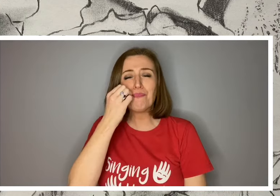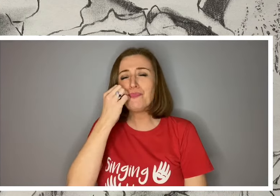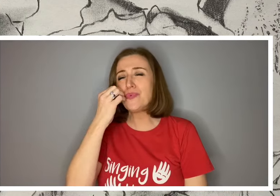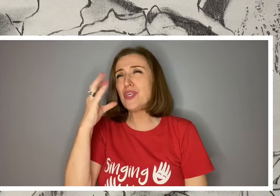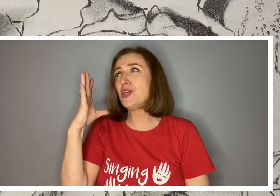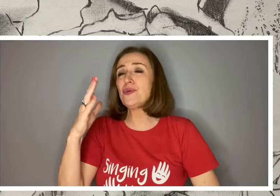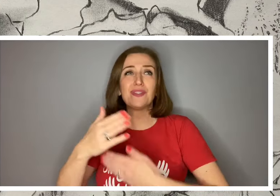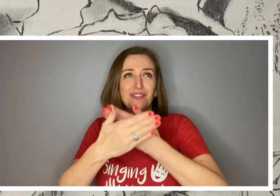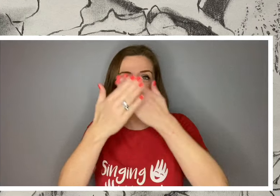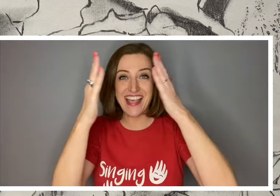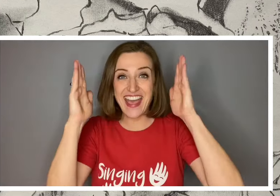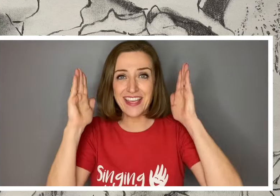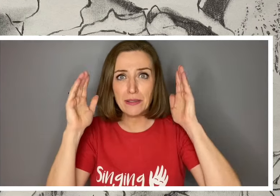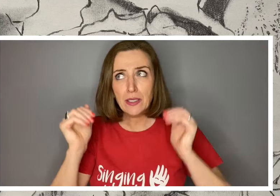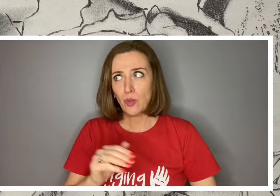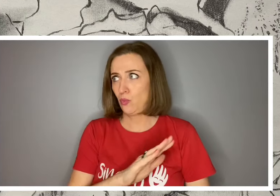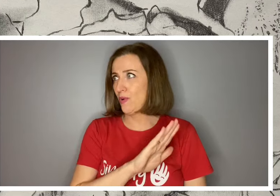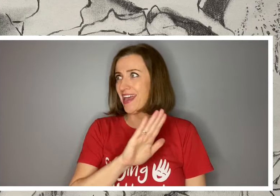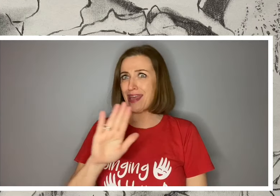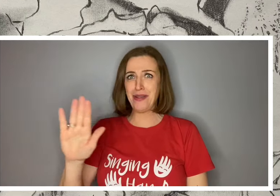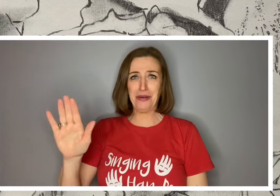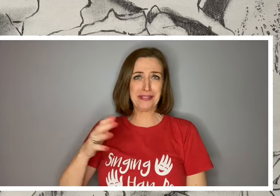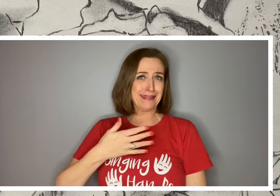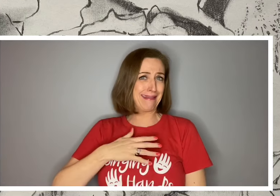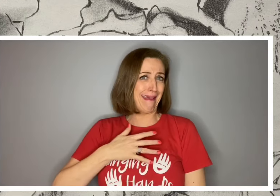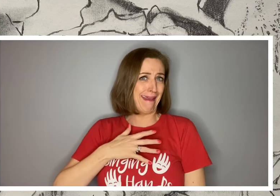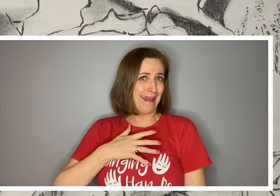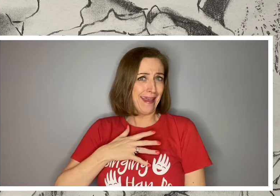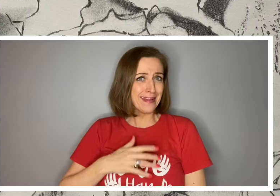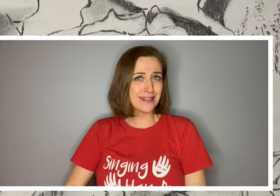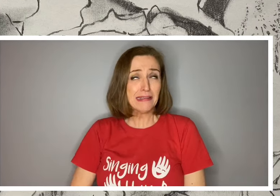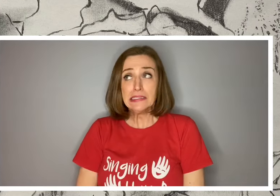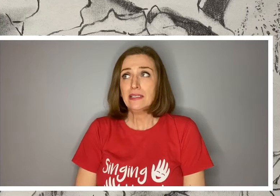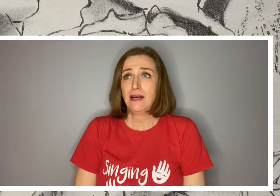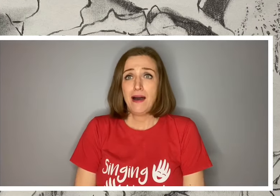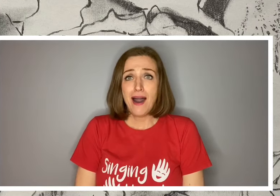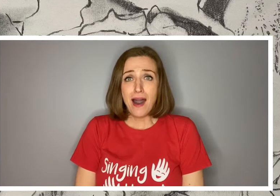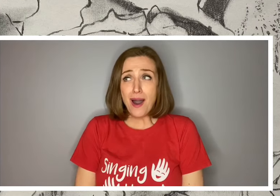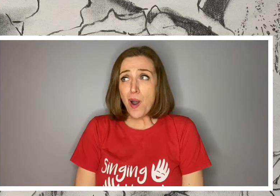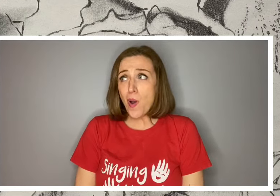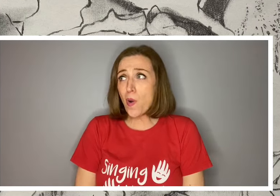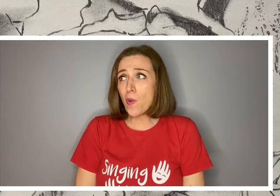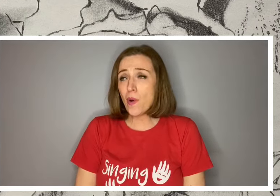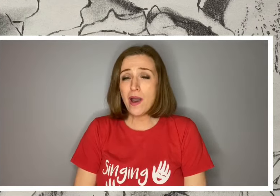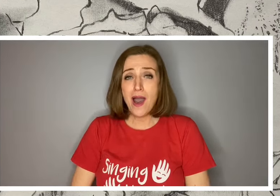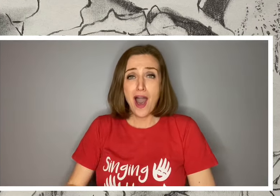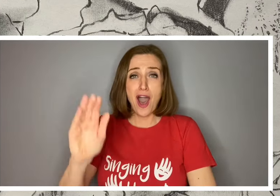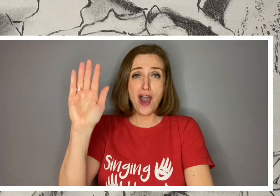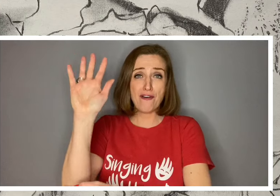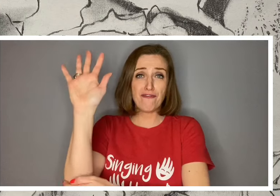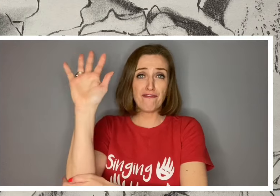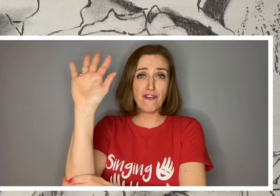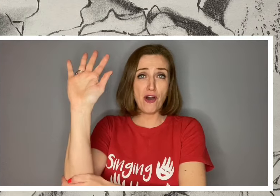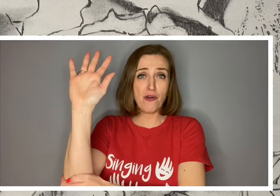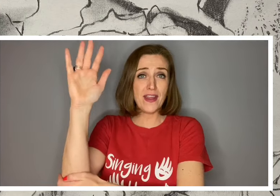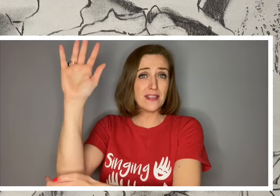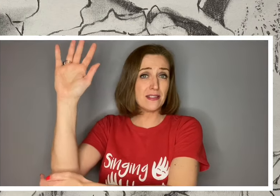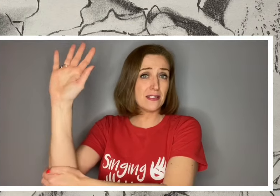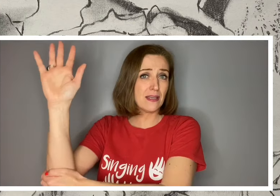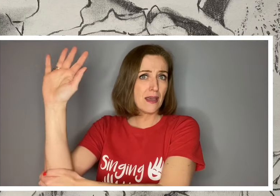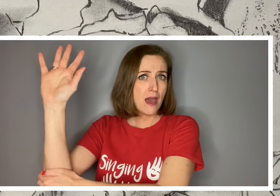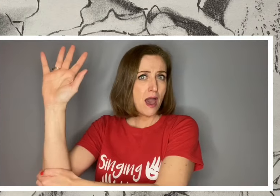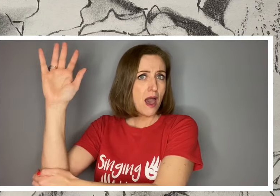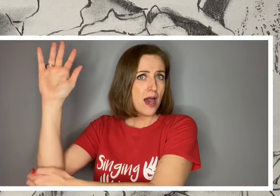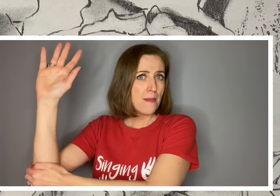a beautiful day. We're not scared. Uh-oh, a